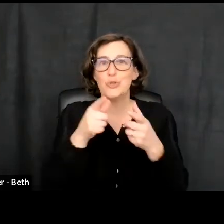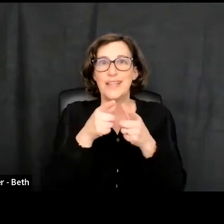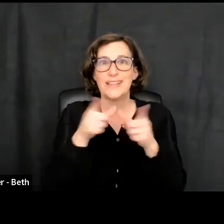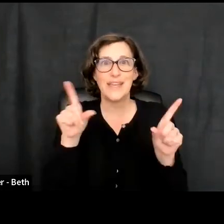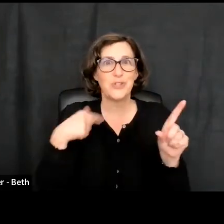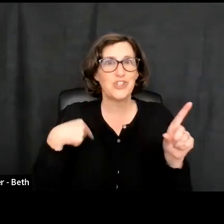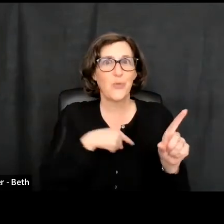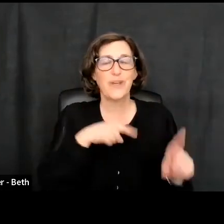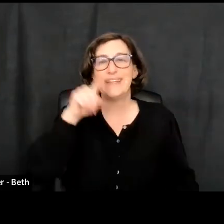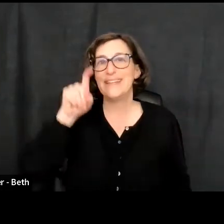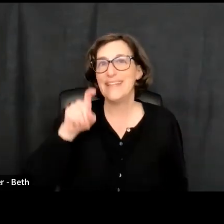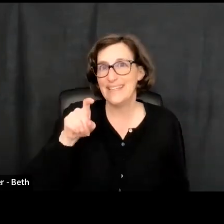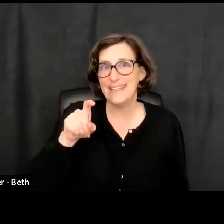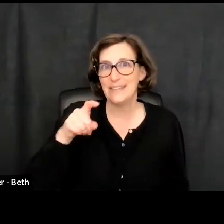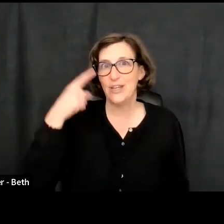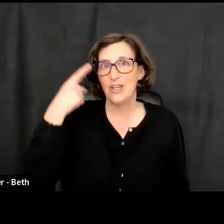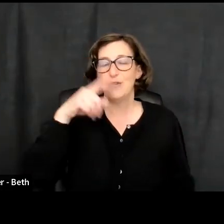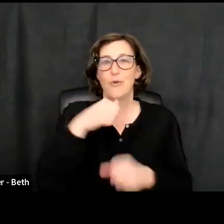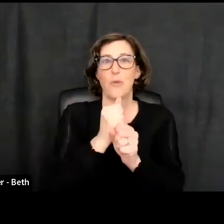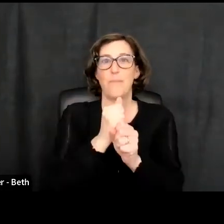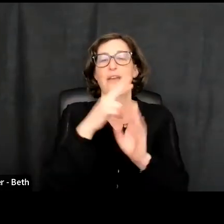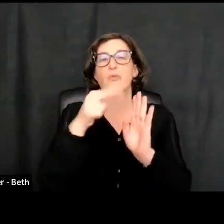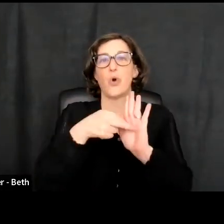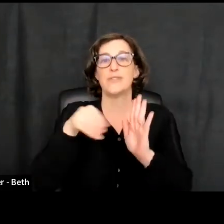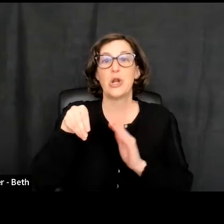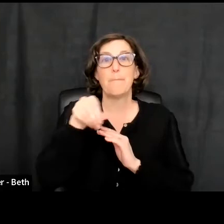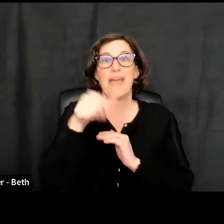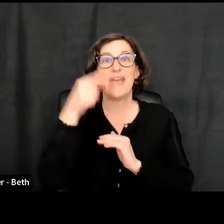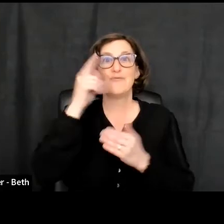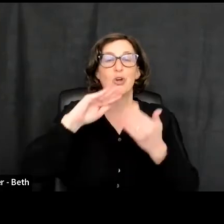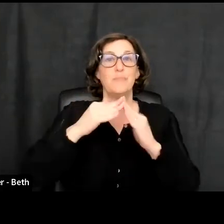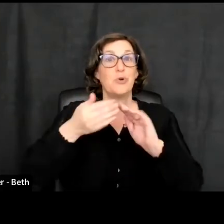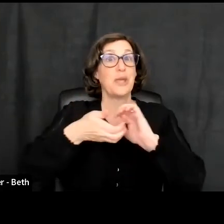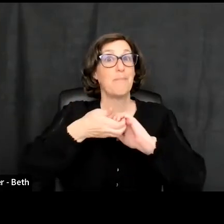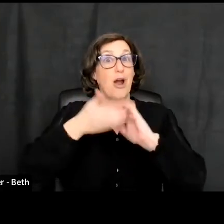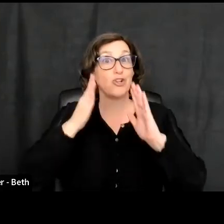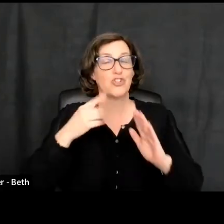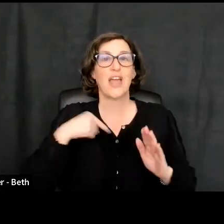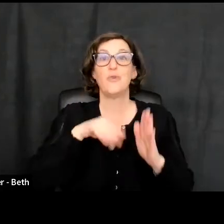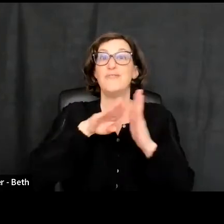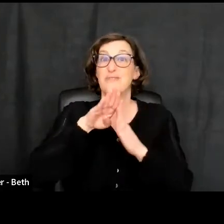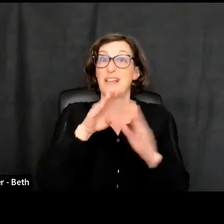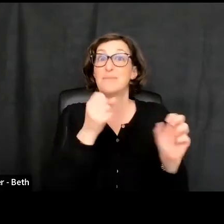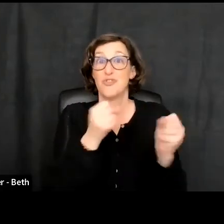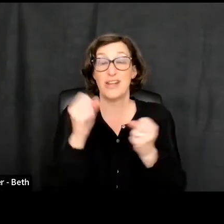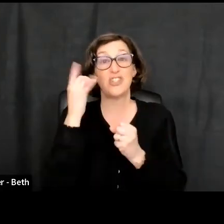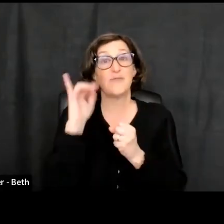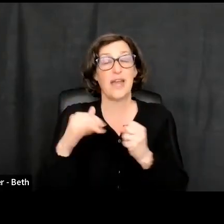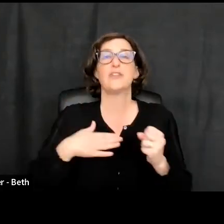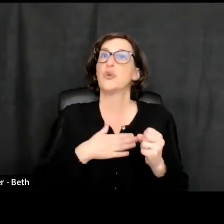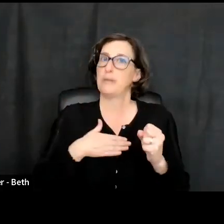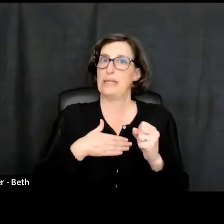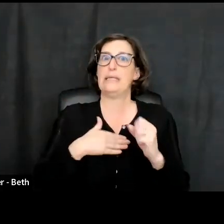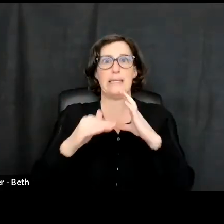need to create positions that are paid for our community partners, and we've developed some strategies for that, so please do message around that.